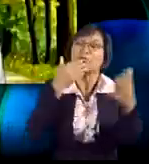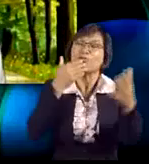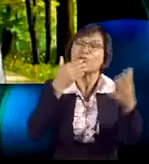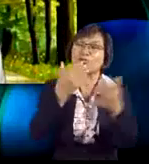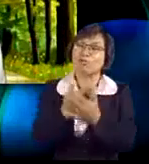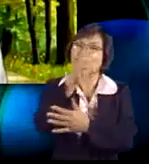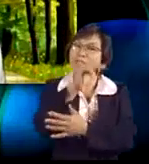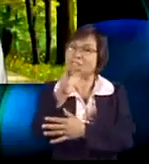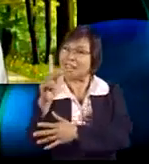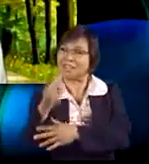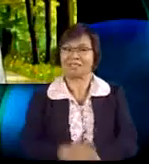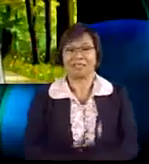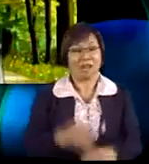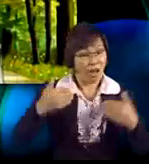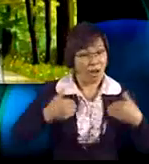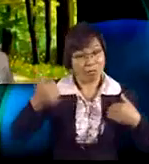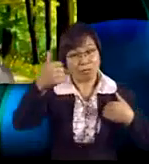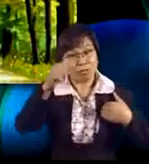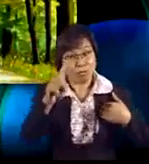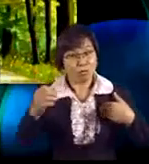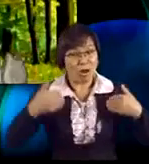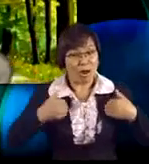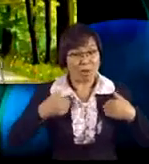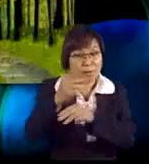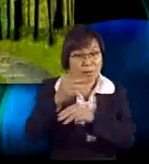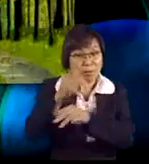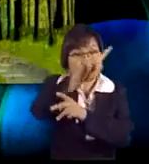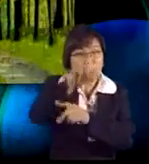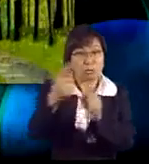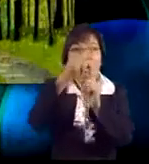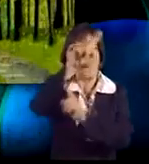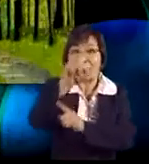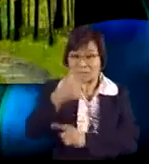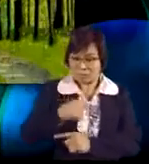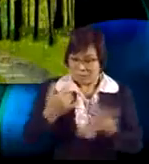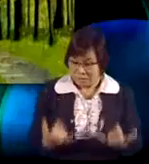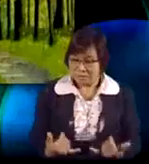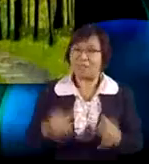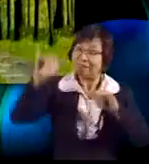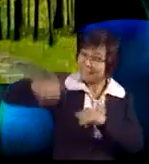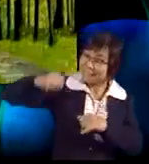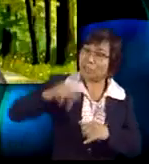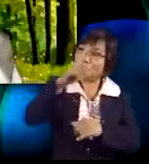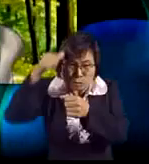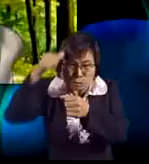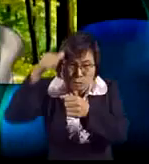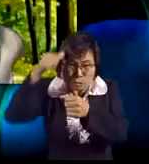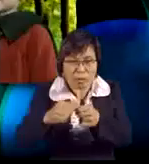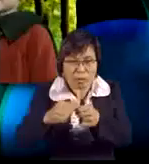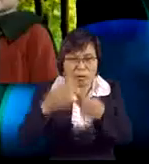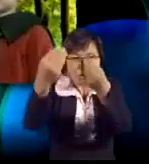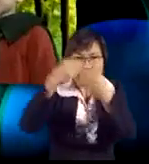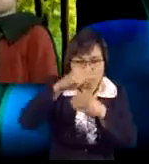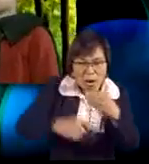for study. Oh, you remembered. Very good, Nick. So do you have any mathematics question to ask me